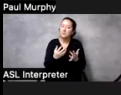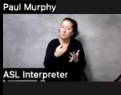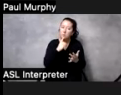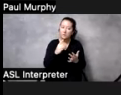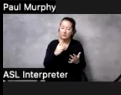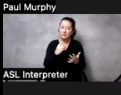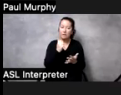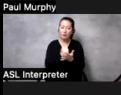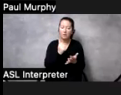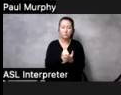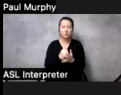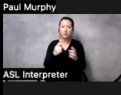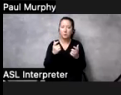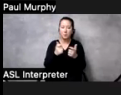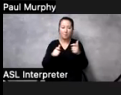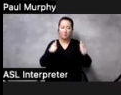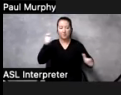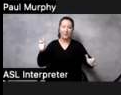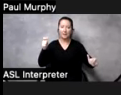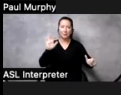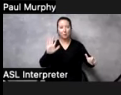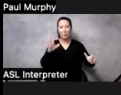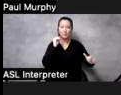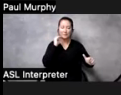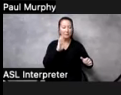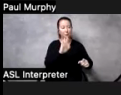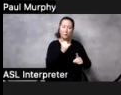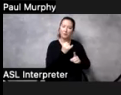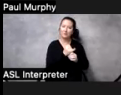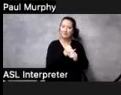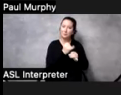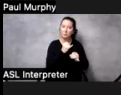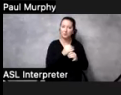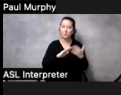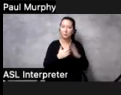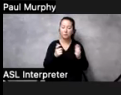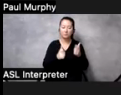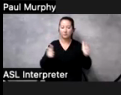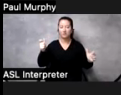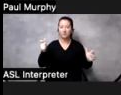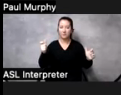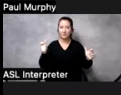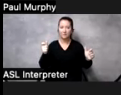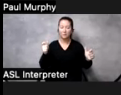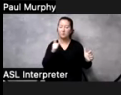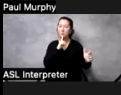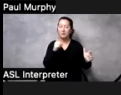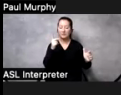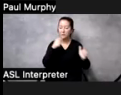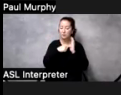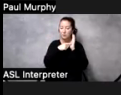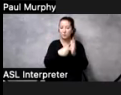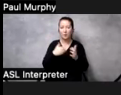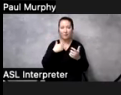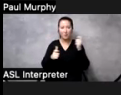outside of, you know, your little institutional community and broaden their network and really show them that there's a